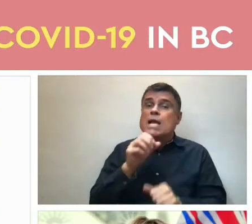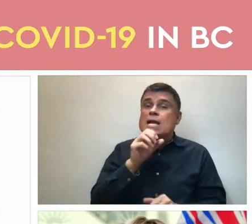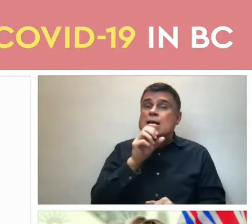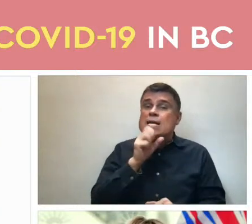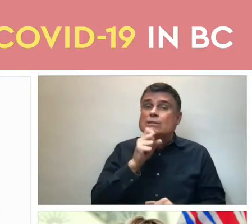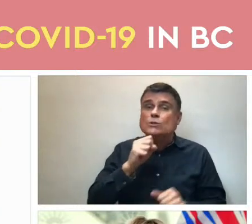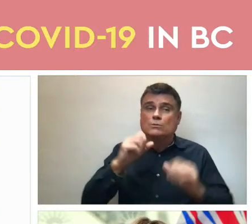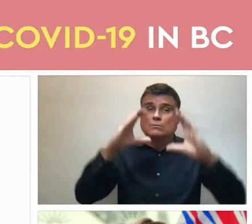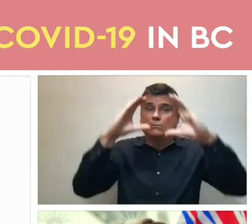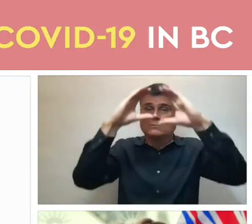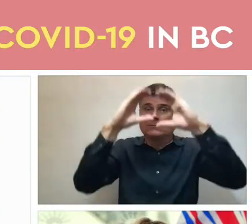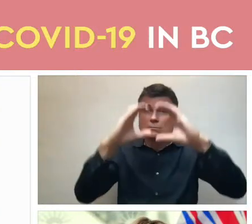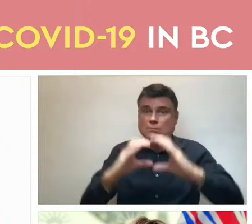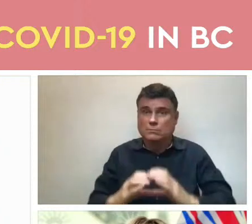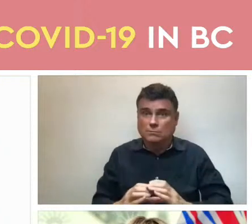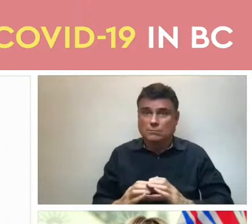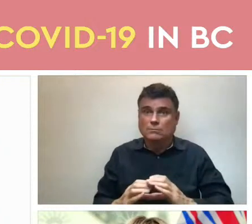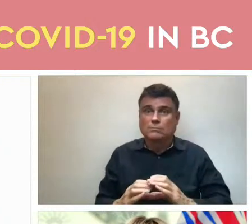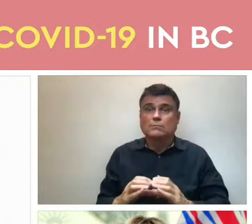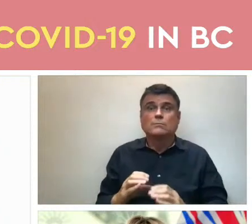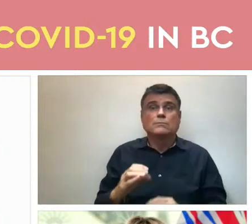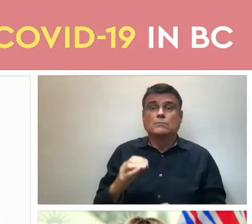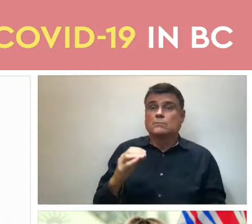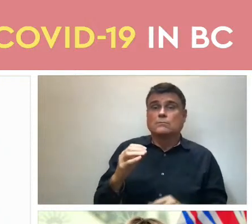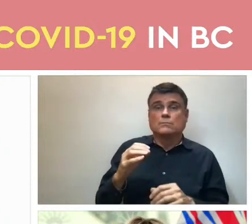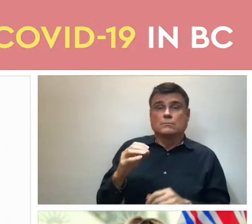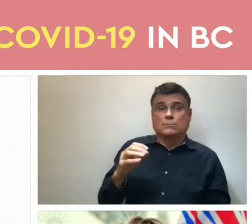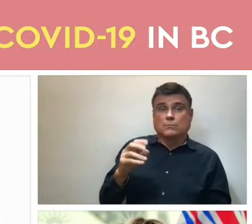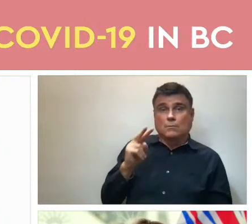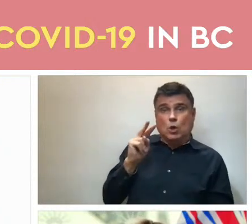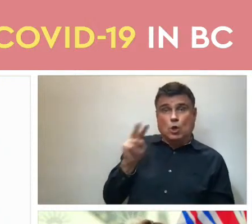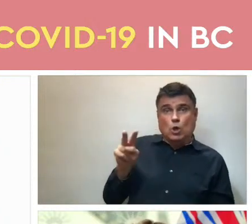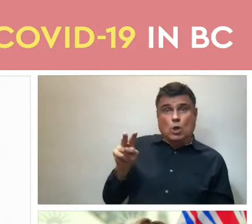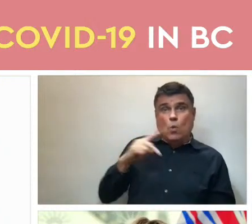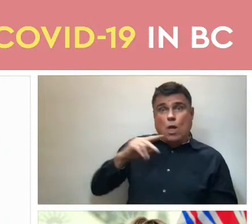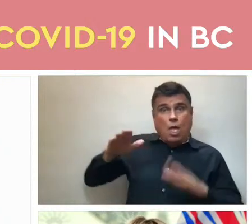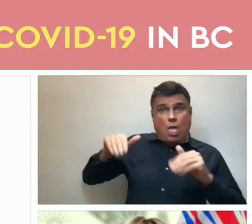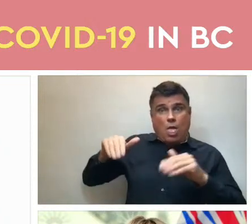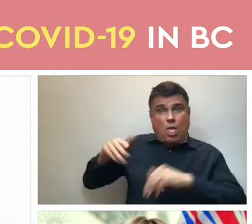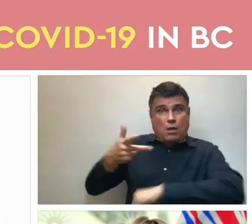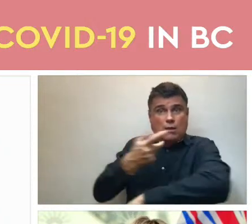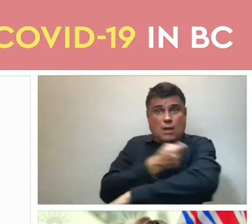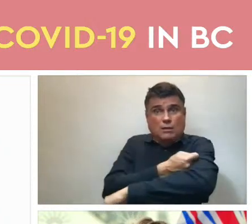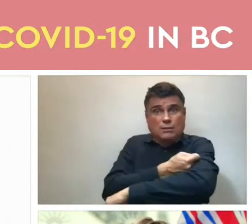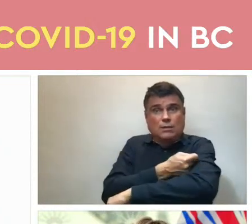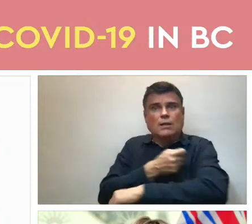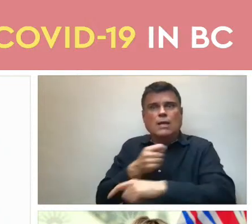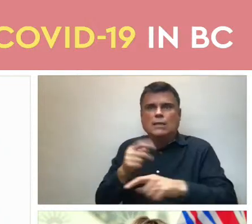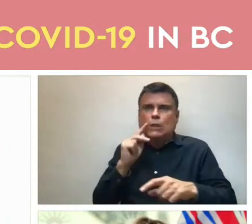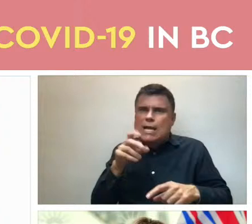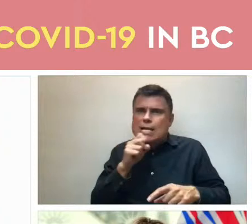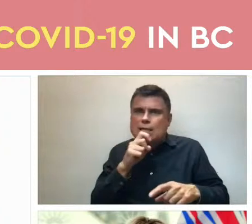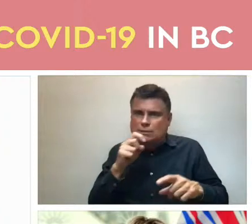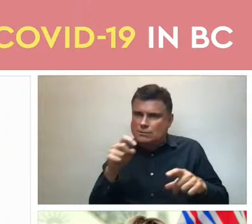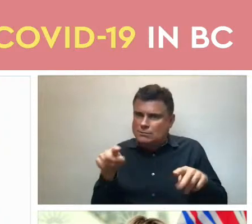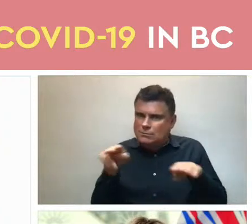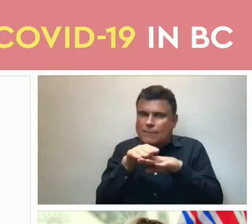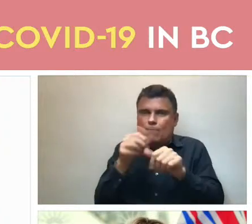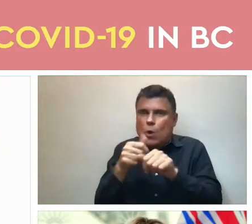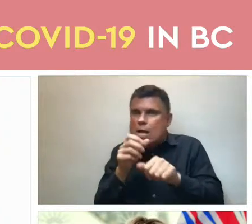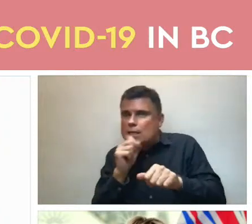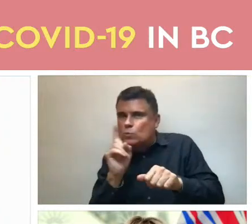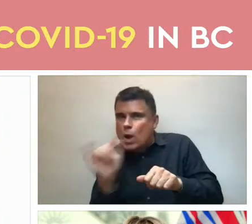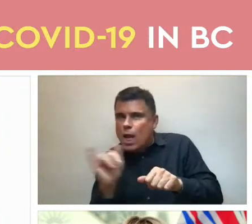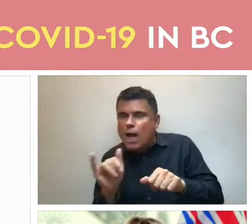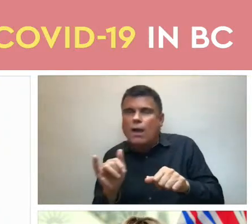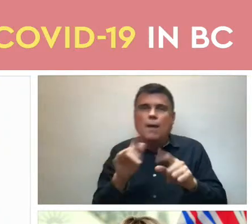being vaccinated are what put you at risk of being hospitalized, what put you at risk of requiring ICU, intubation,